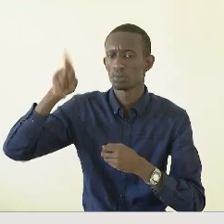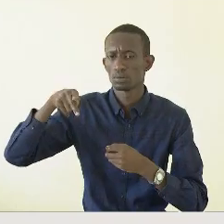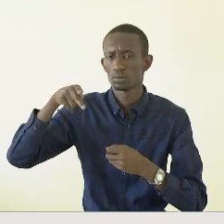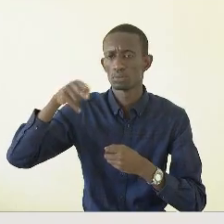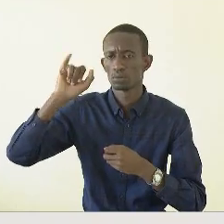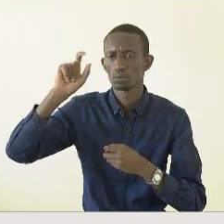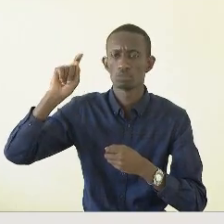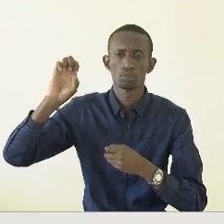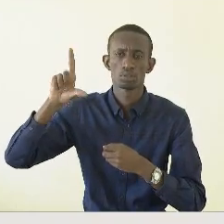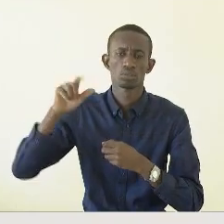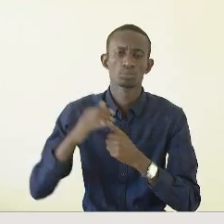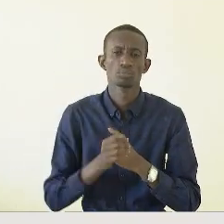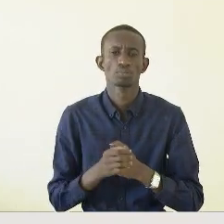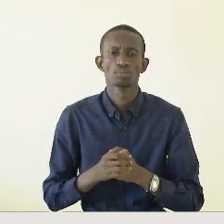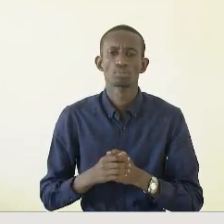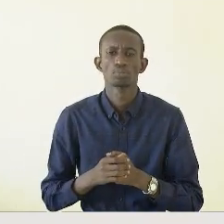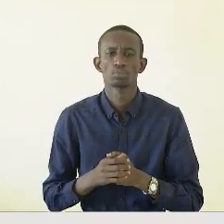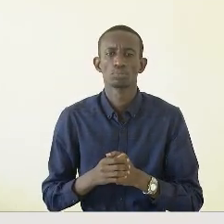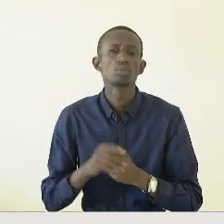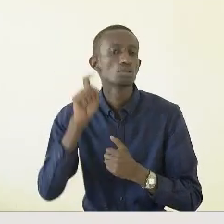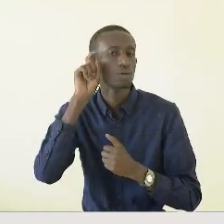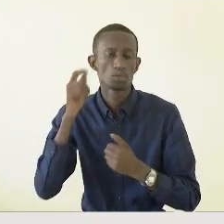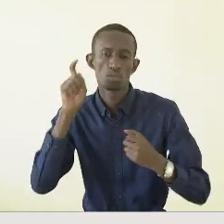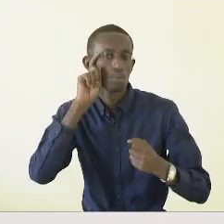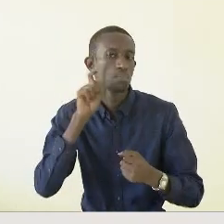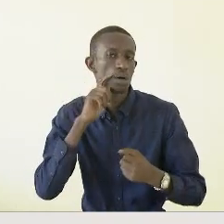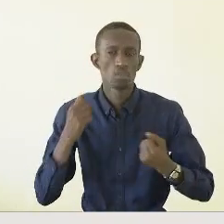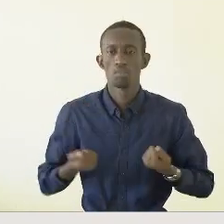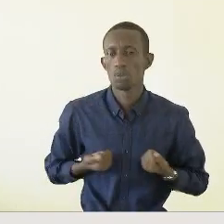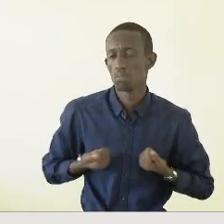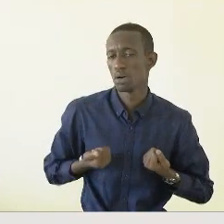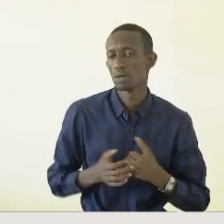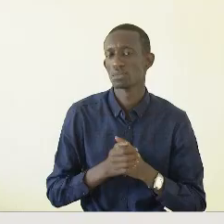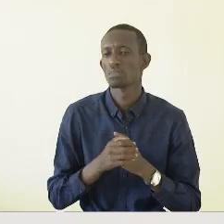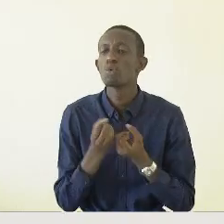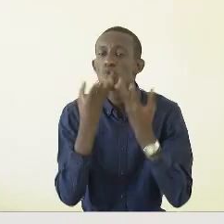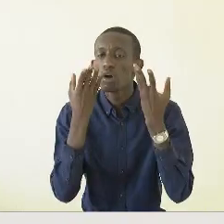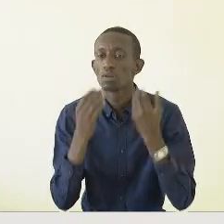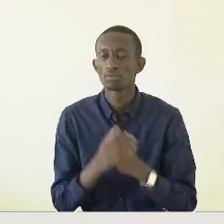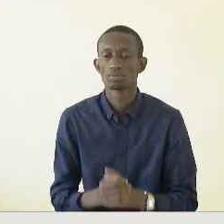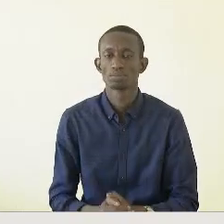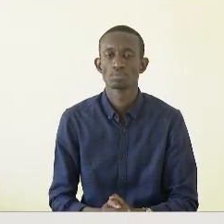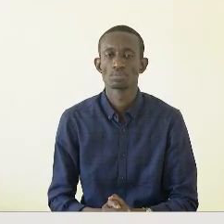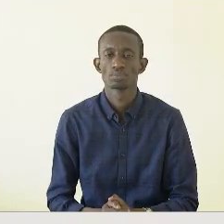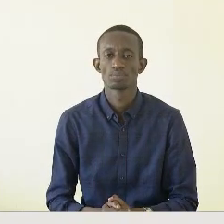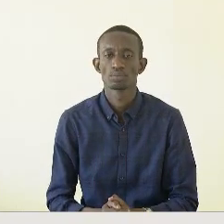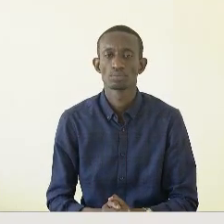female parts of the flower, while the male parts of the flower are called androecium.